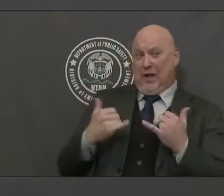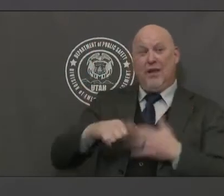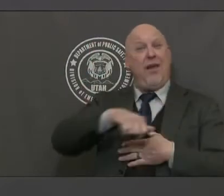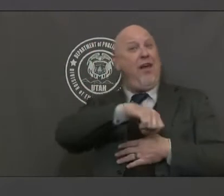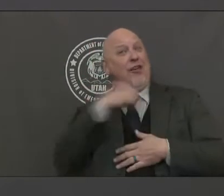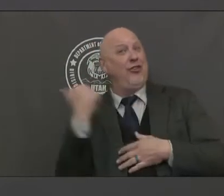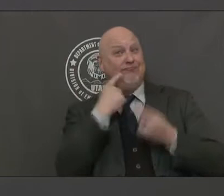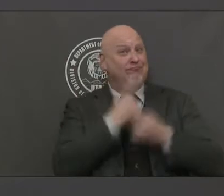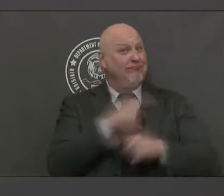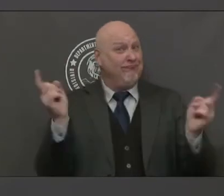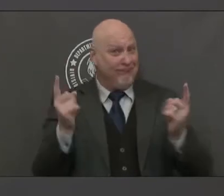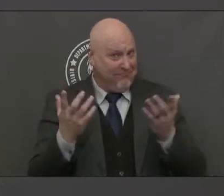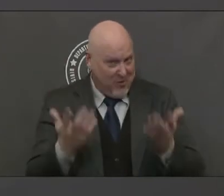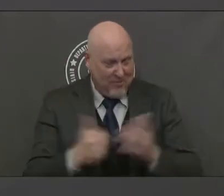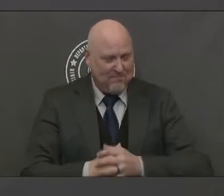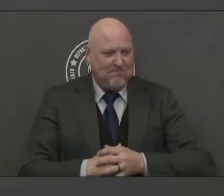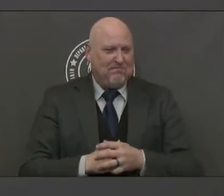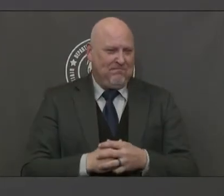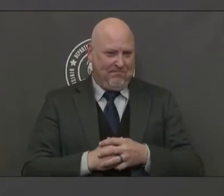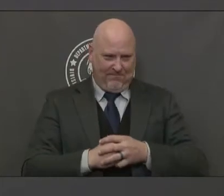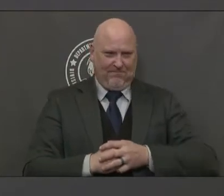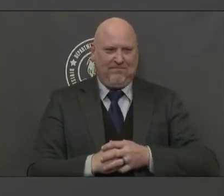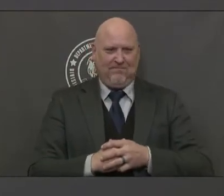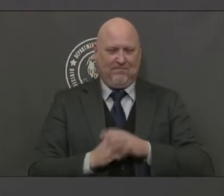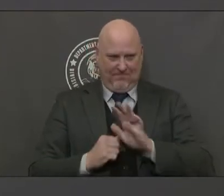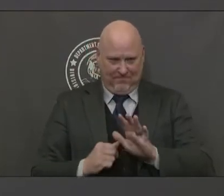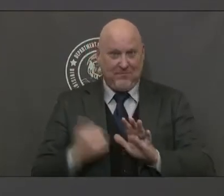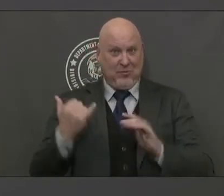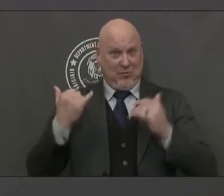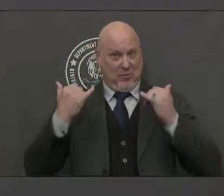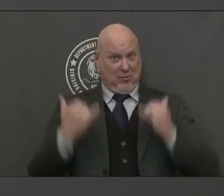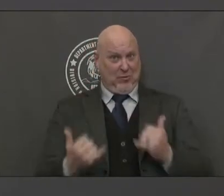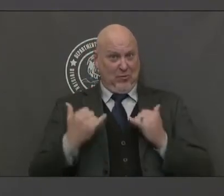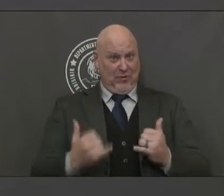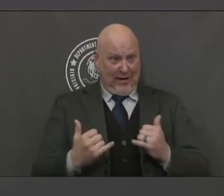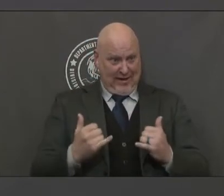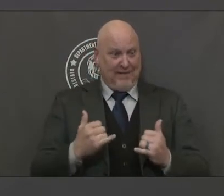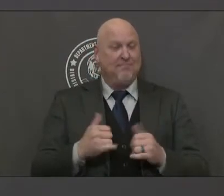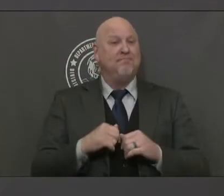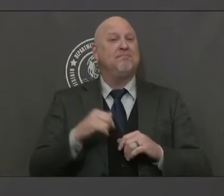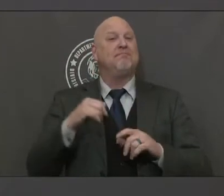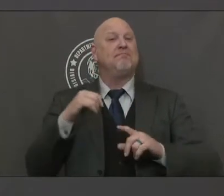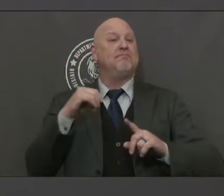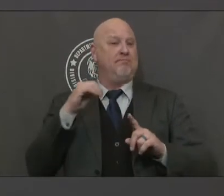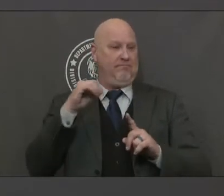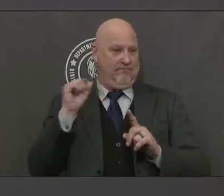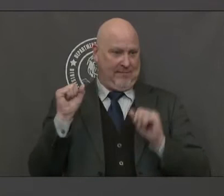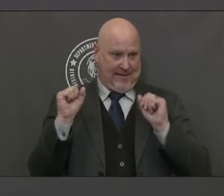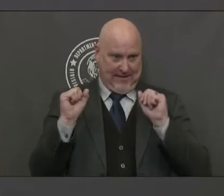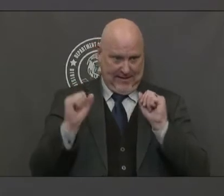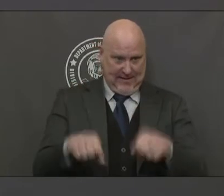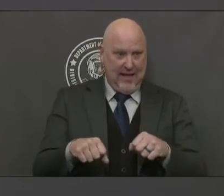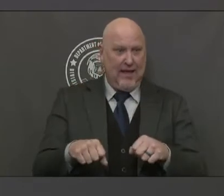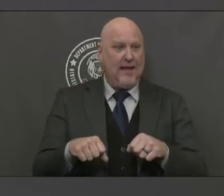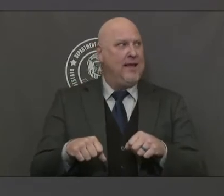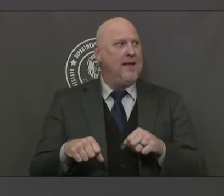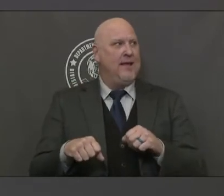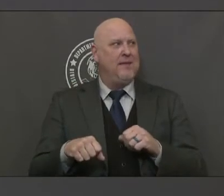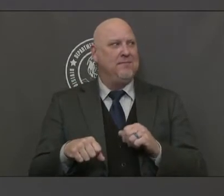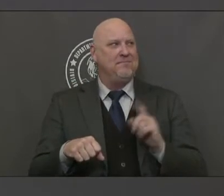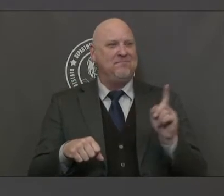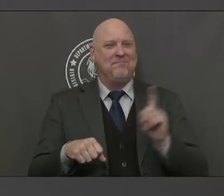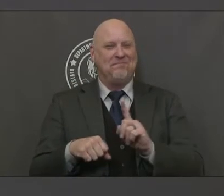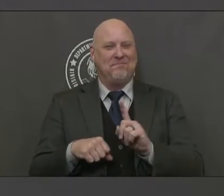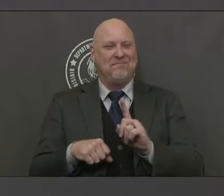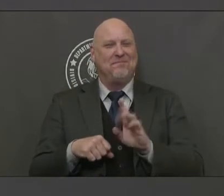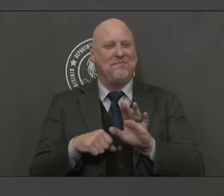partners, get ready, because this is one you're going to want to share, all right? We've had one big one now, comorbidities. Here's the second one that you're definitely going